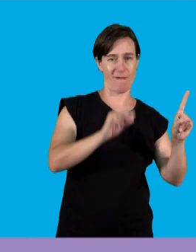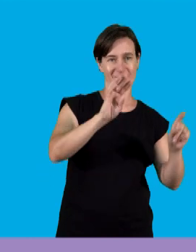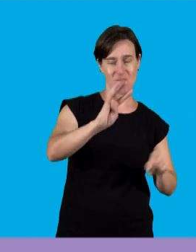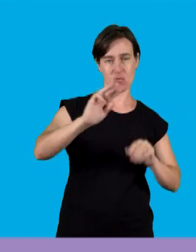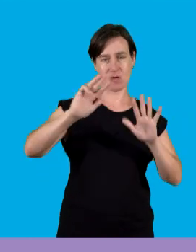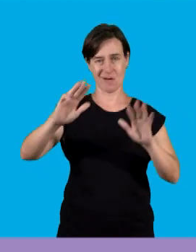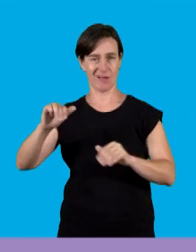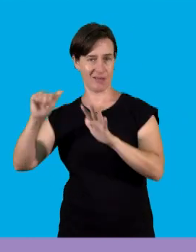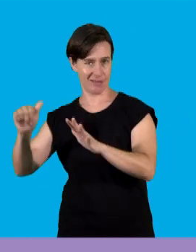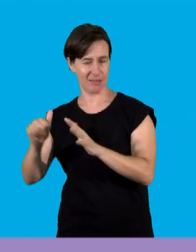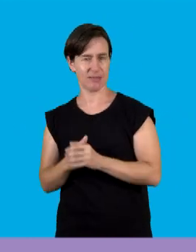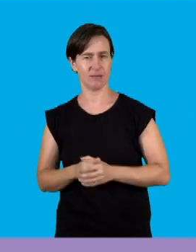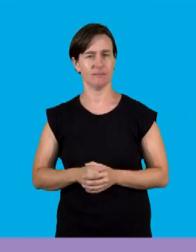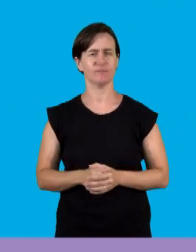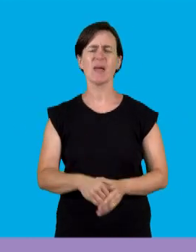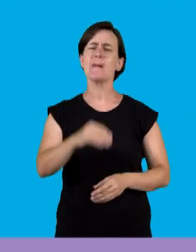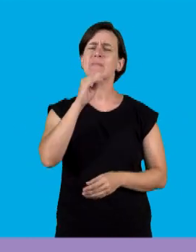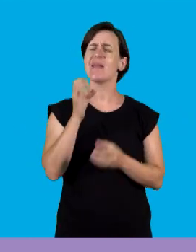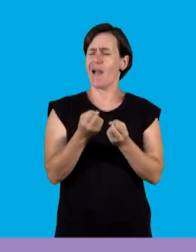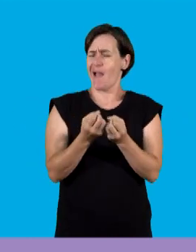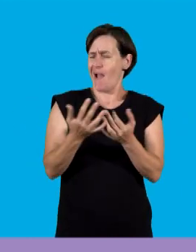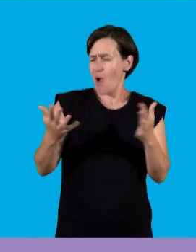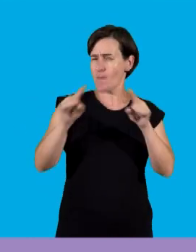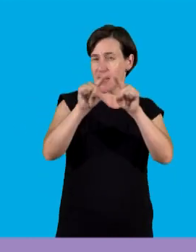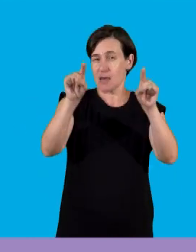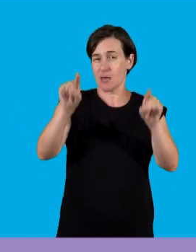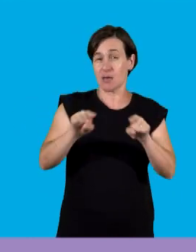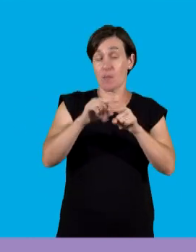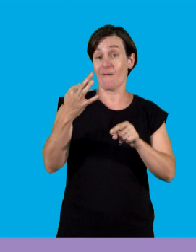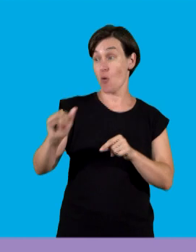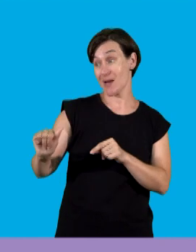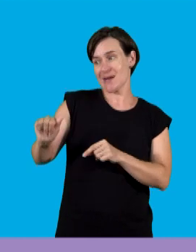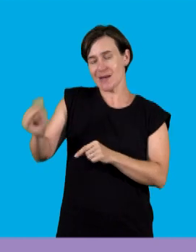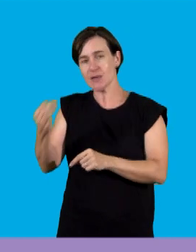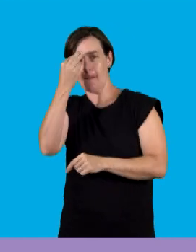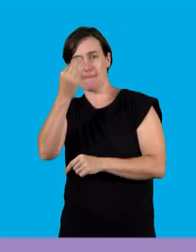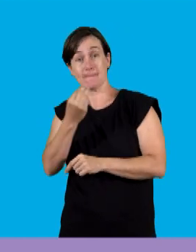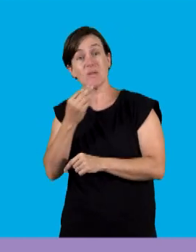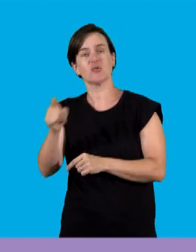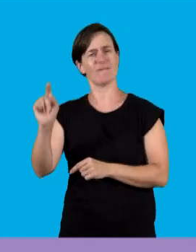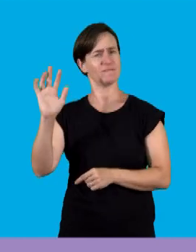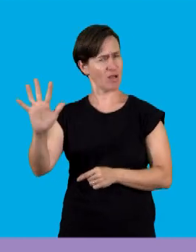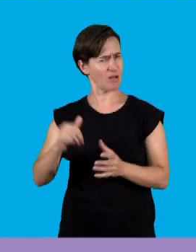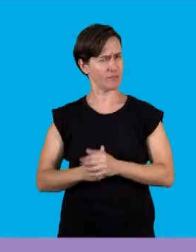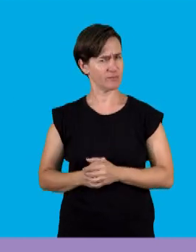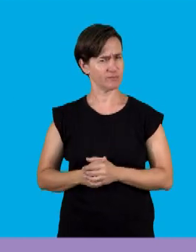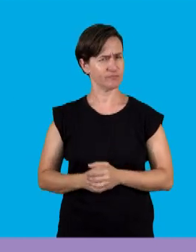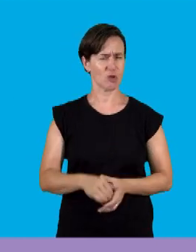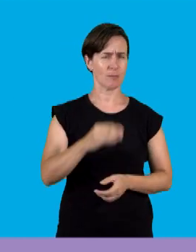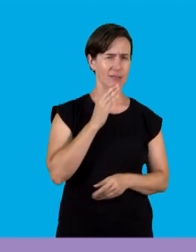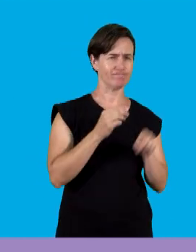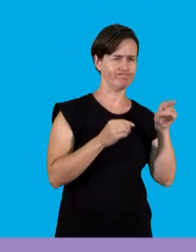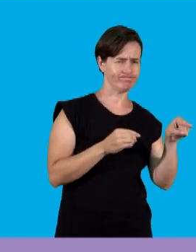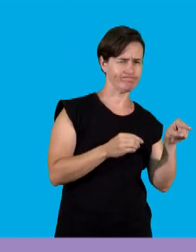So how many blocks will be in figure 5? So looking at this pattern, 1,